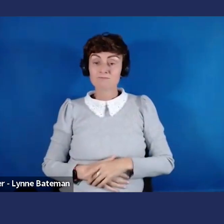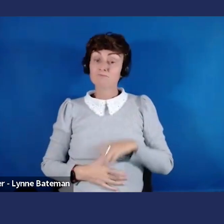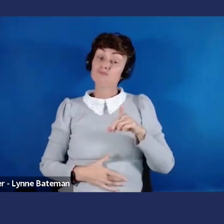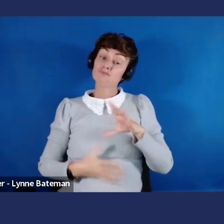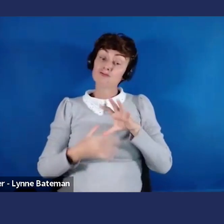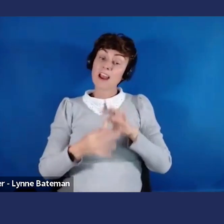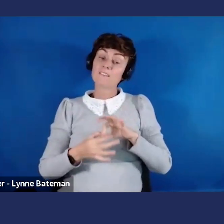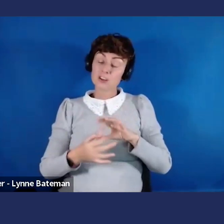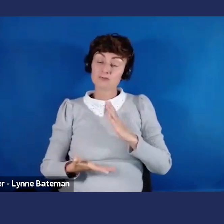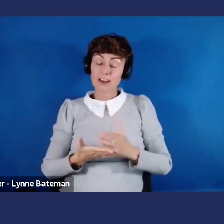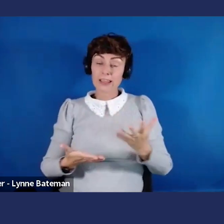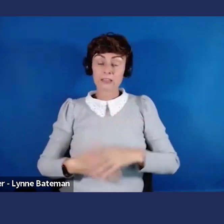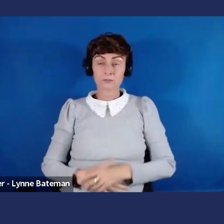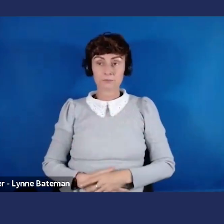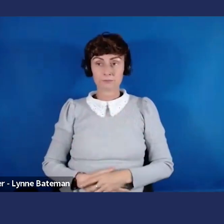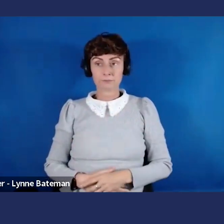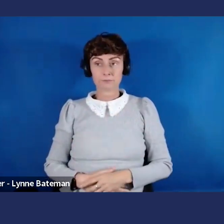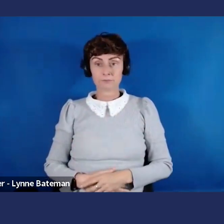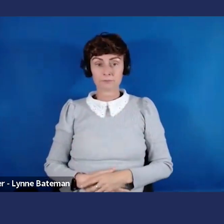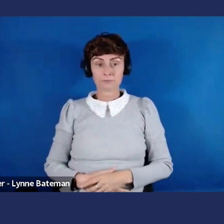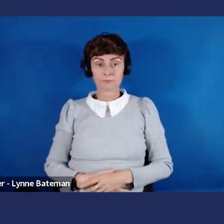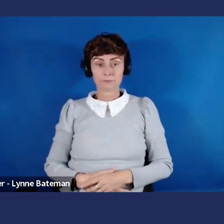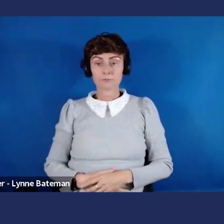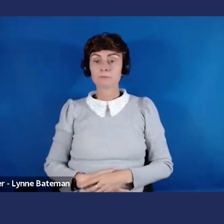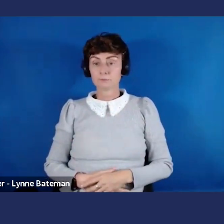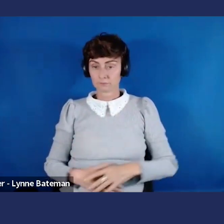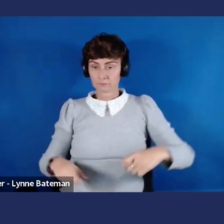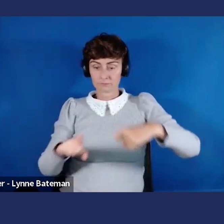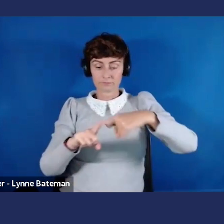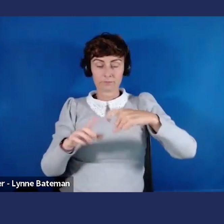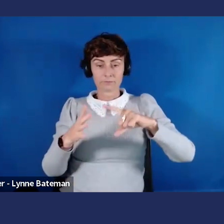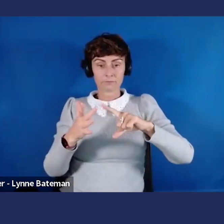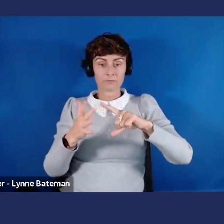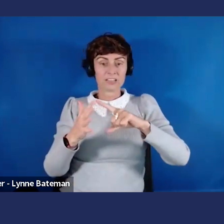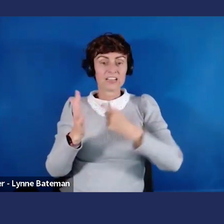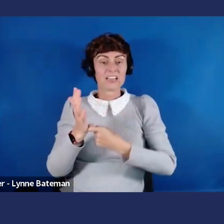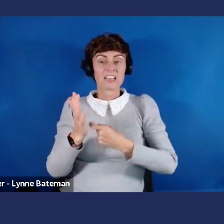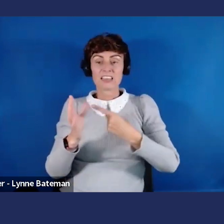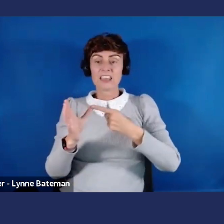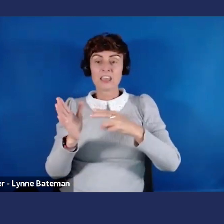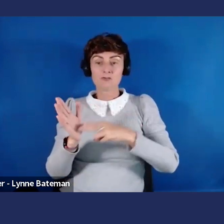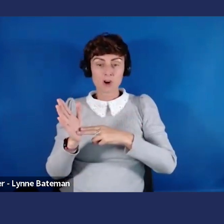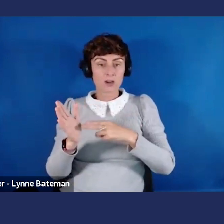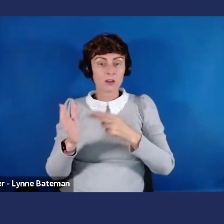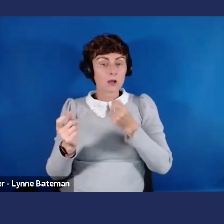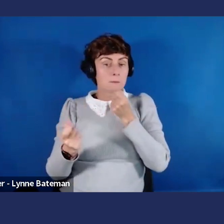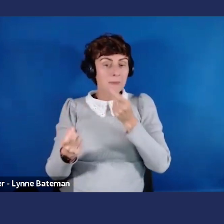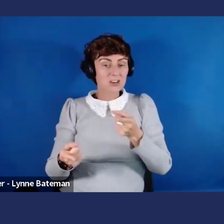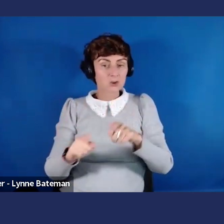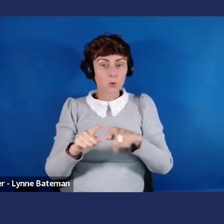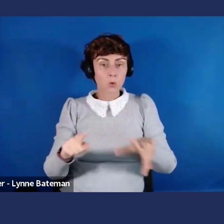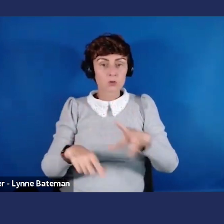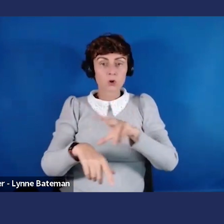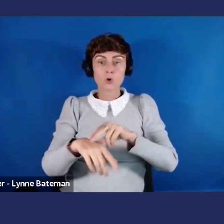to this particular space. So as Kieran mentioned, and I think Dr. Baptie mentioned also, that there's been a